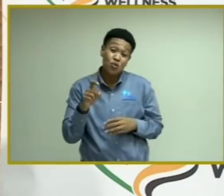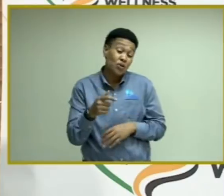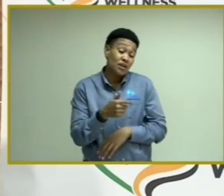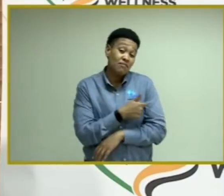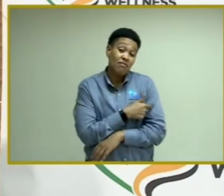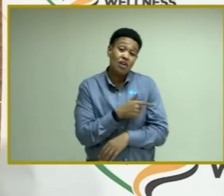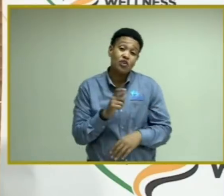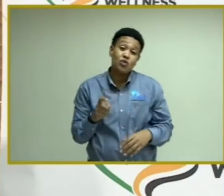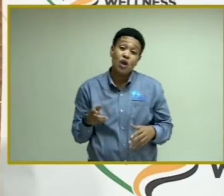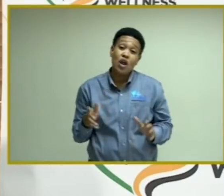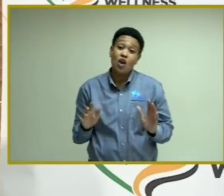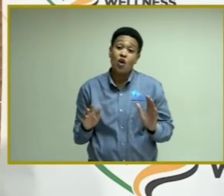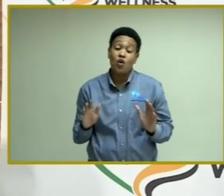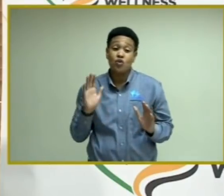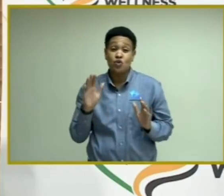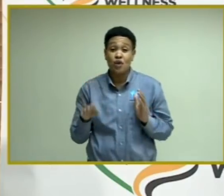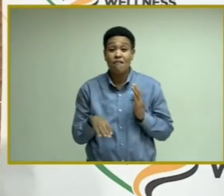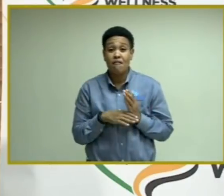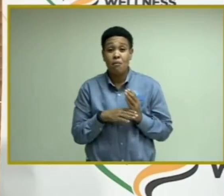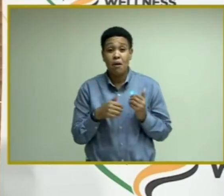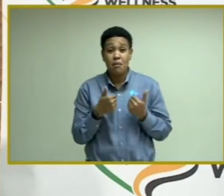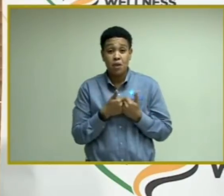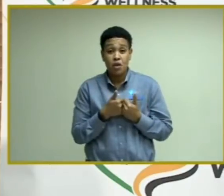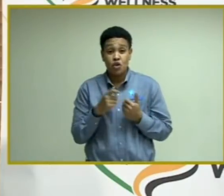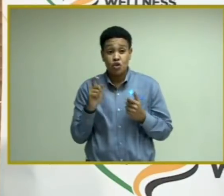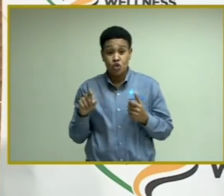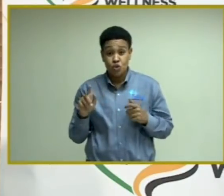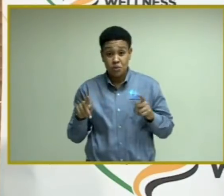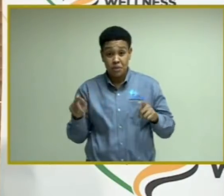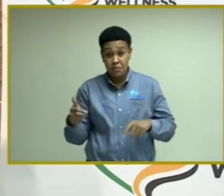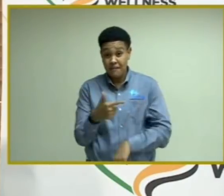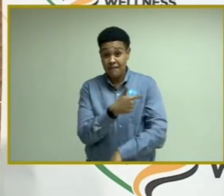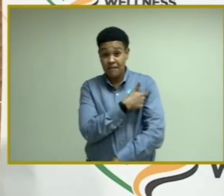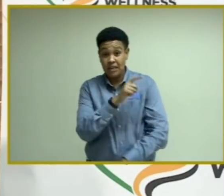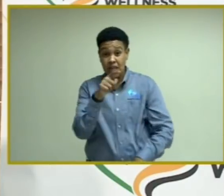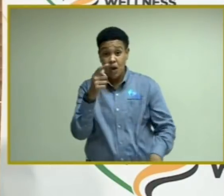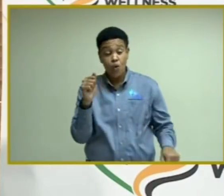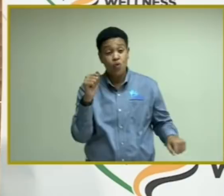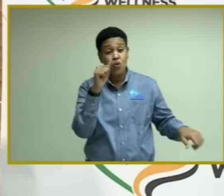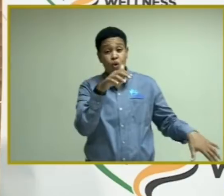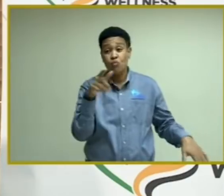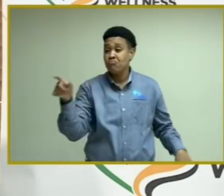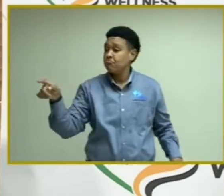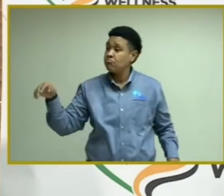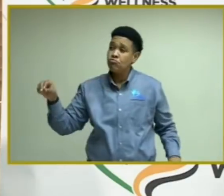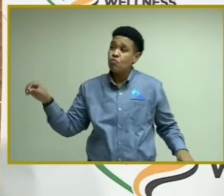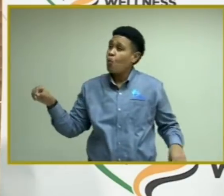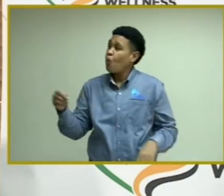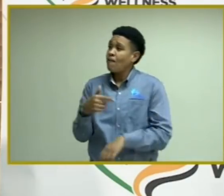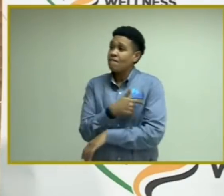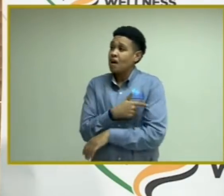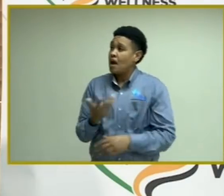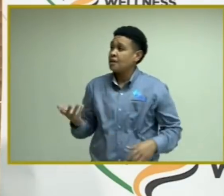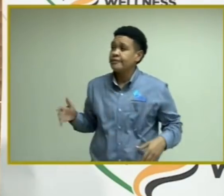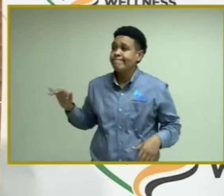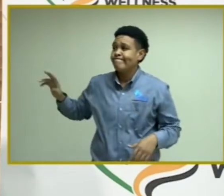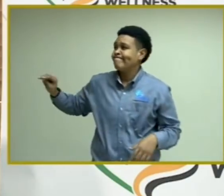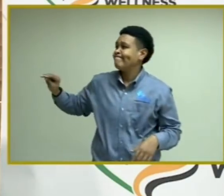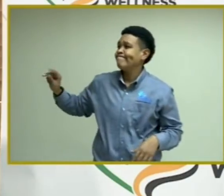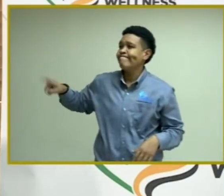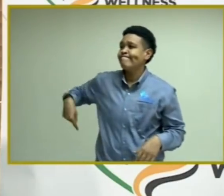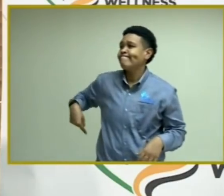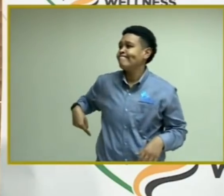be allowed. You're going to have a football match should the vaccinated alone be allowed, even that they are in a safe space, or create a safe